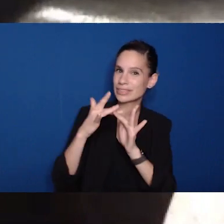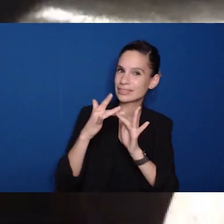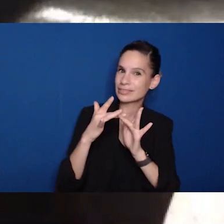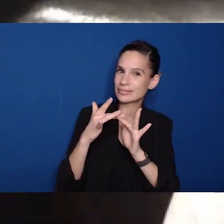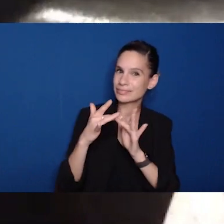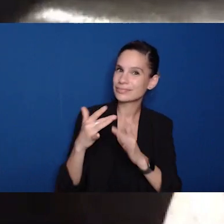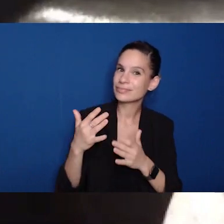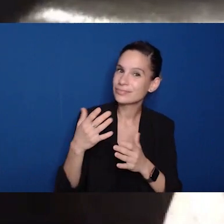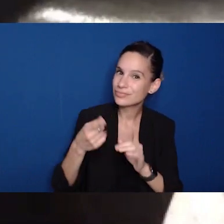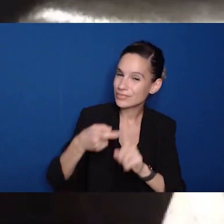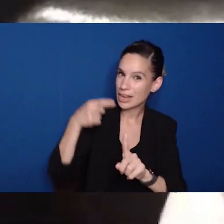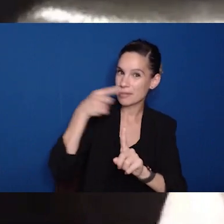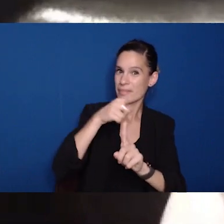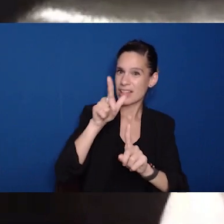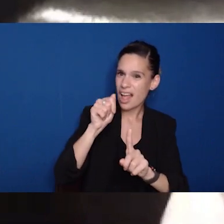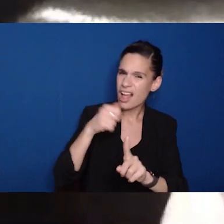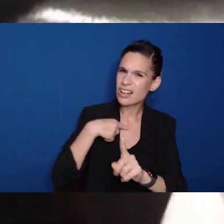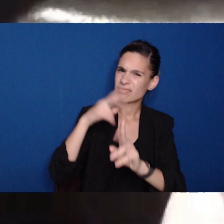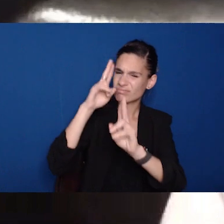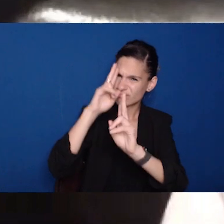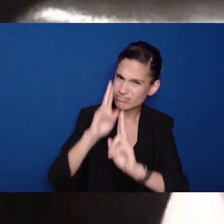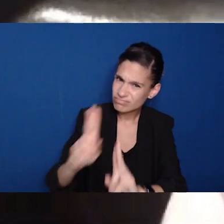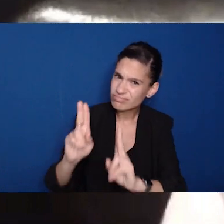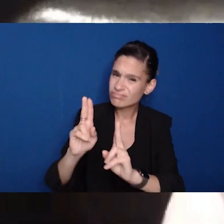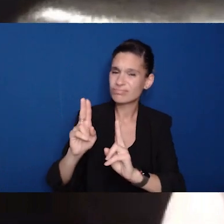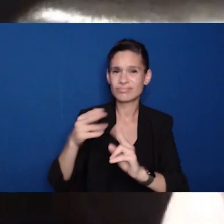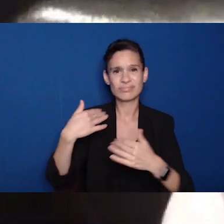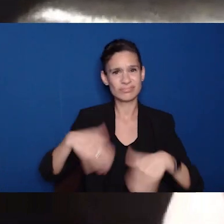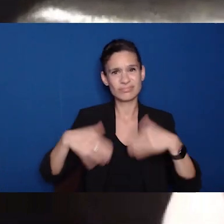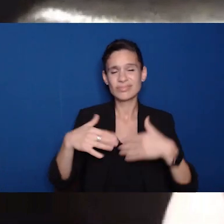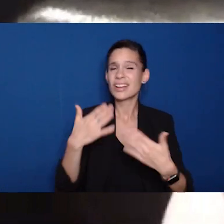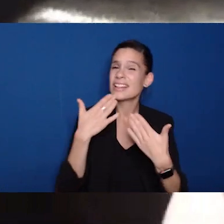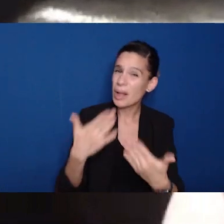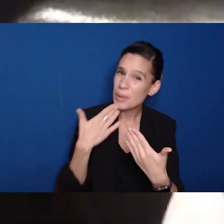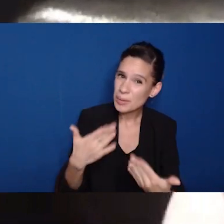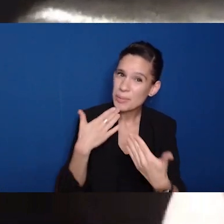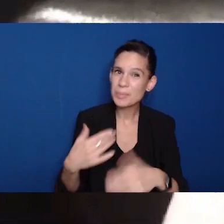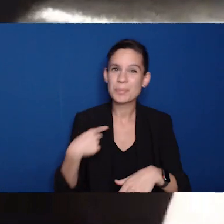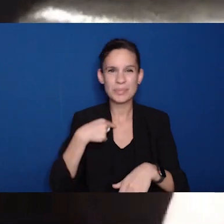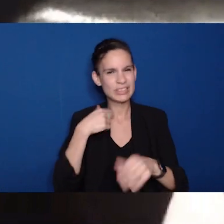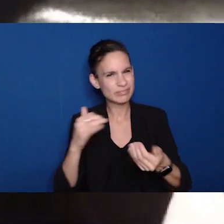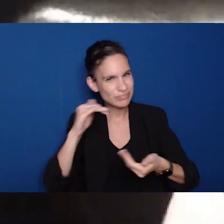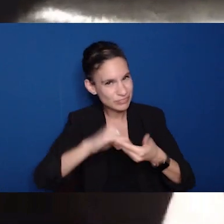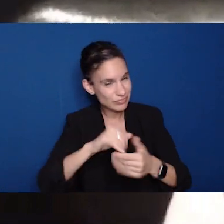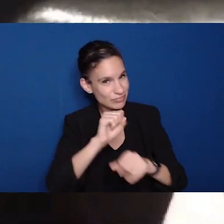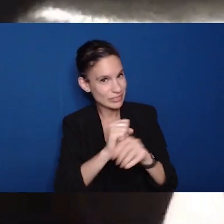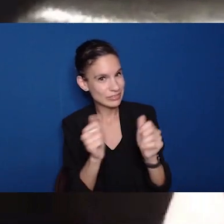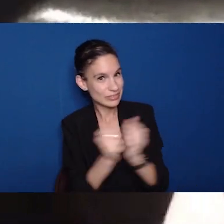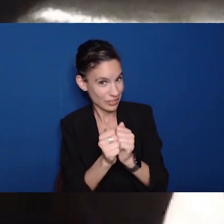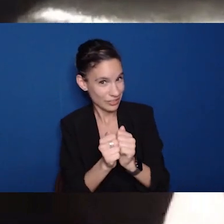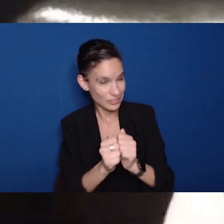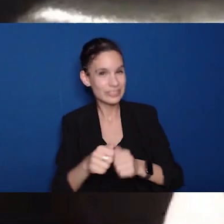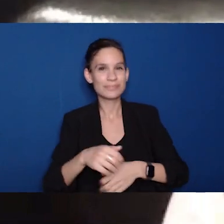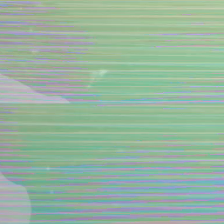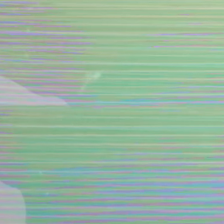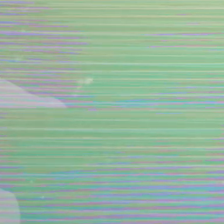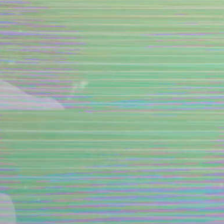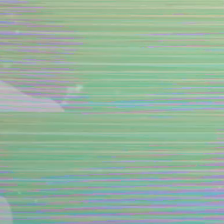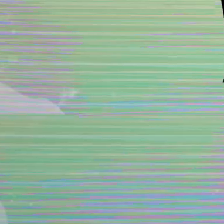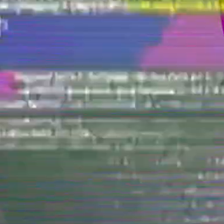little country all the way from LA. I do respect that, and I do honor that, because we are all in this together. Thank you.